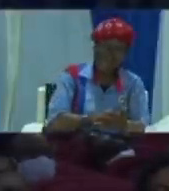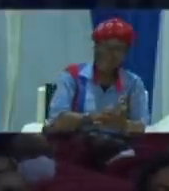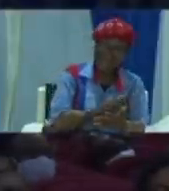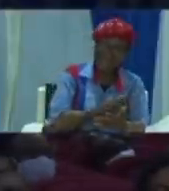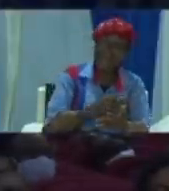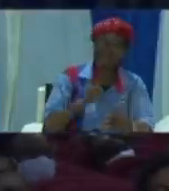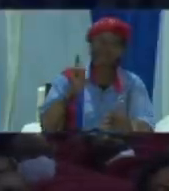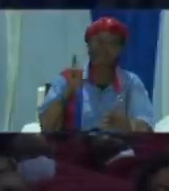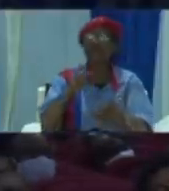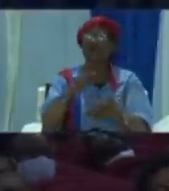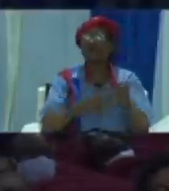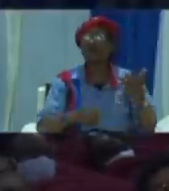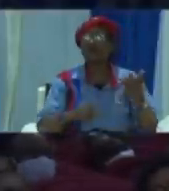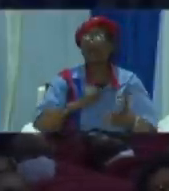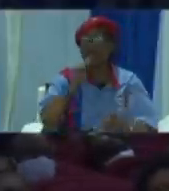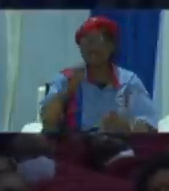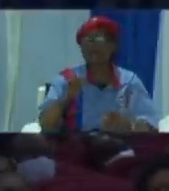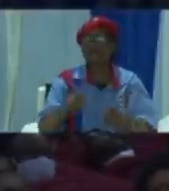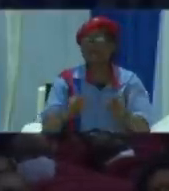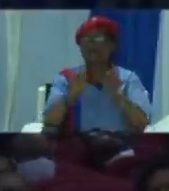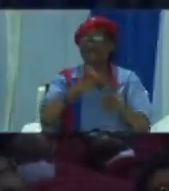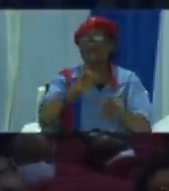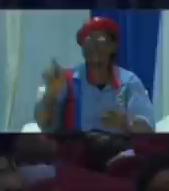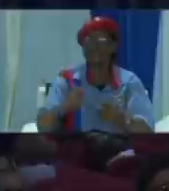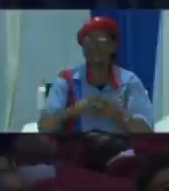What I'm trying to say is this.